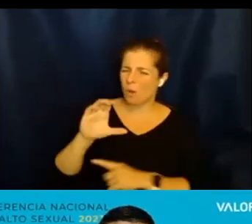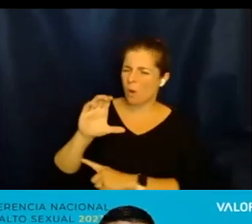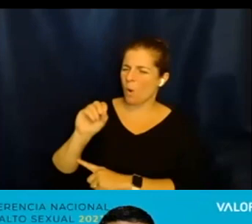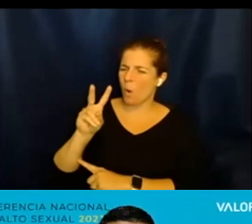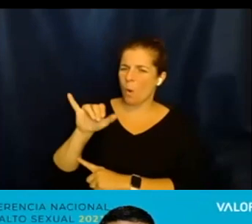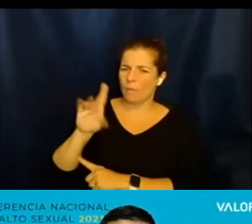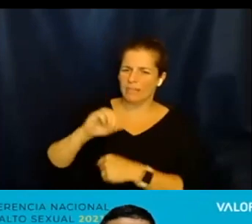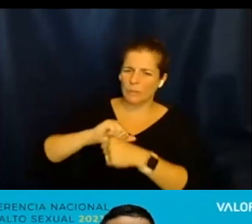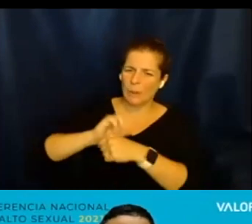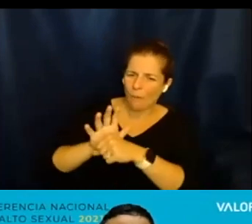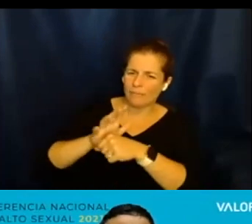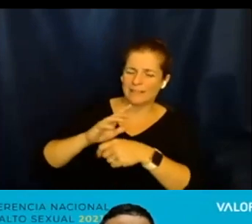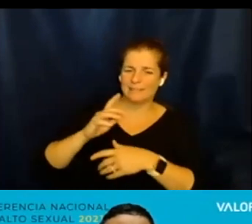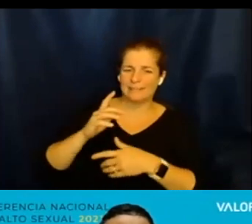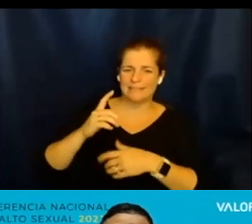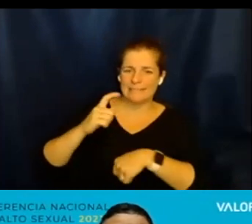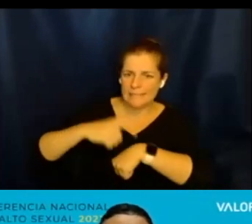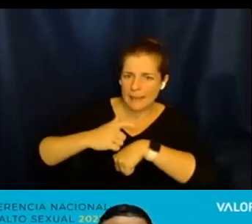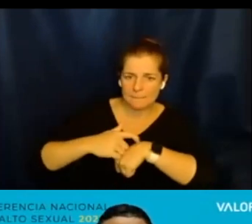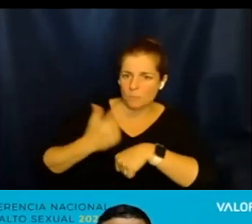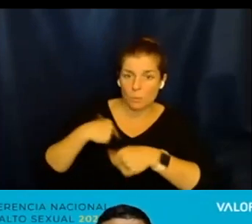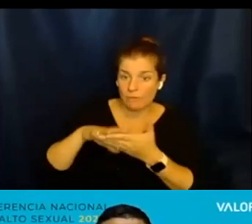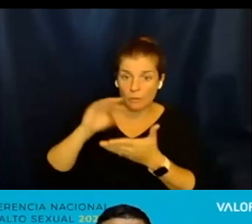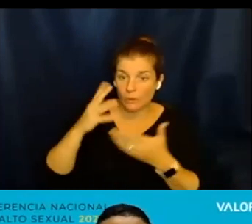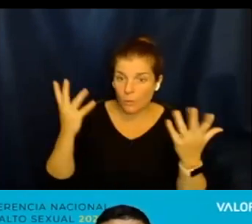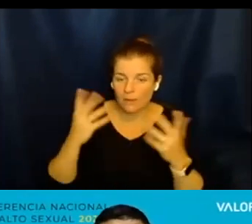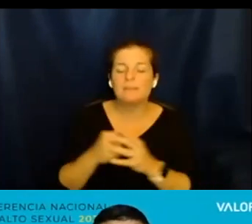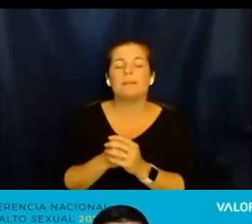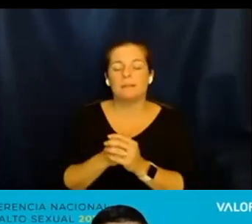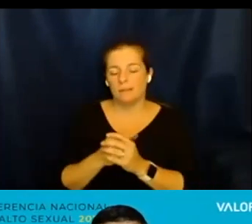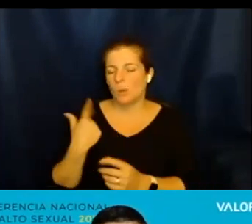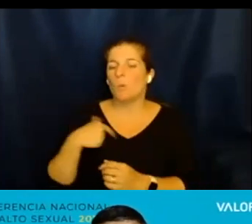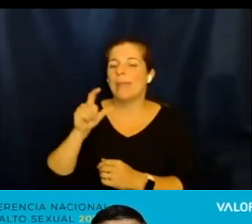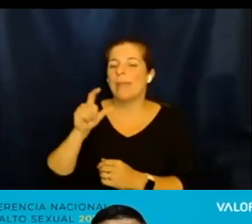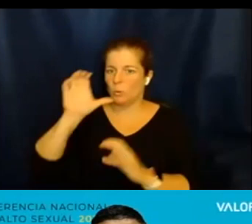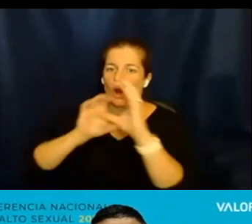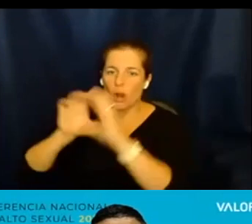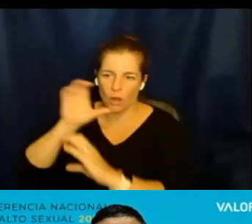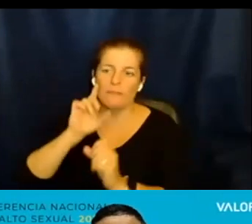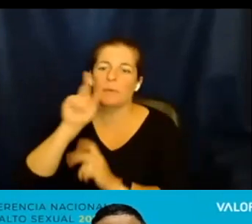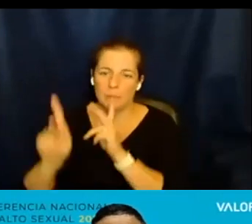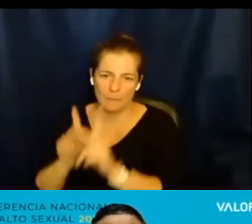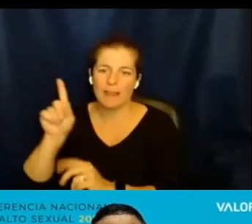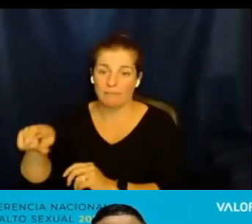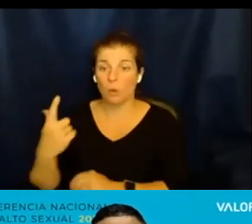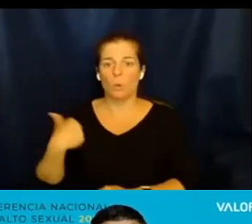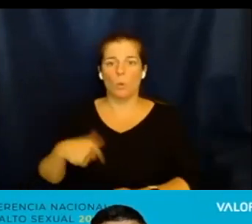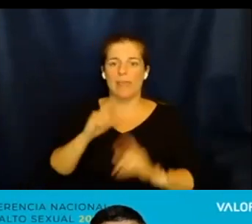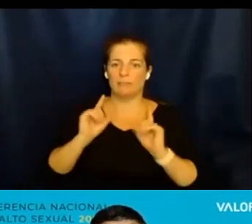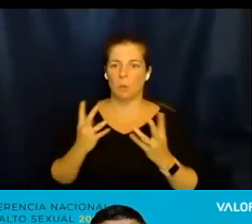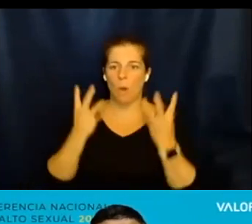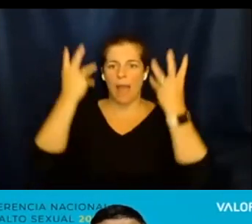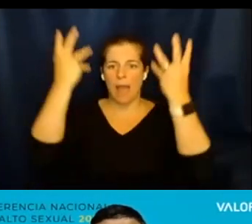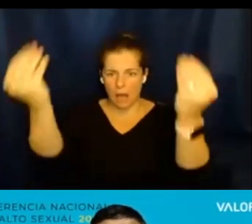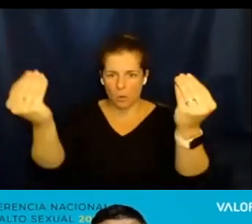We learned that we must come looking for people. We ourselves have to go out there and let people know that